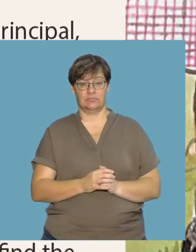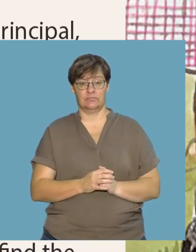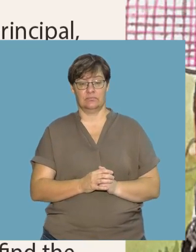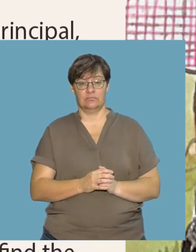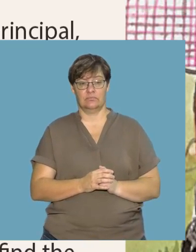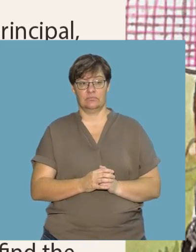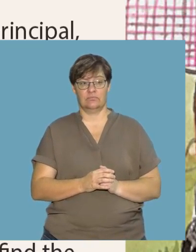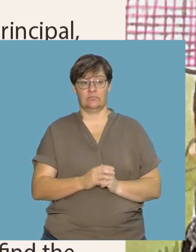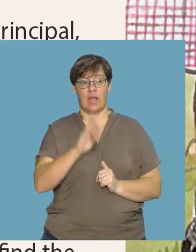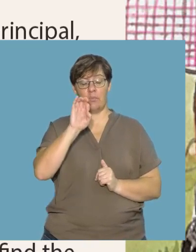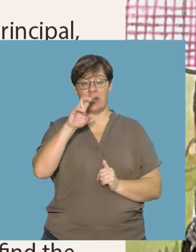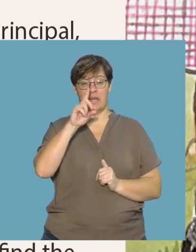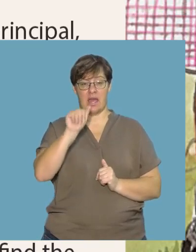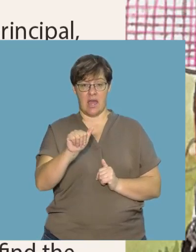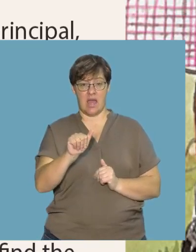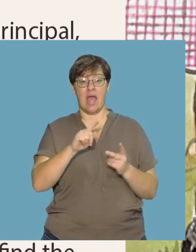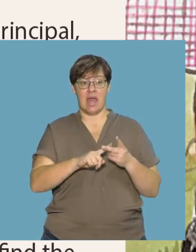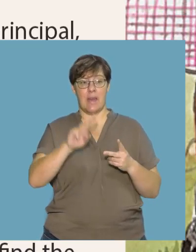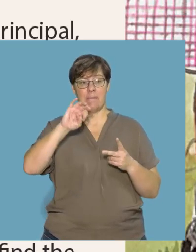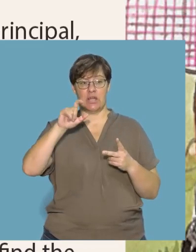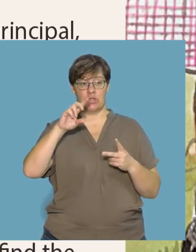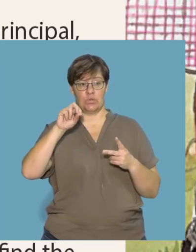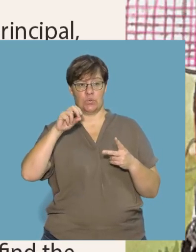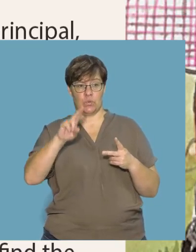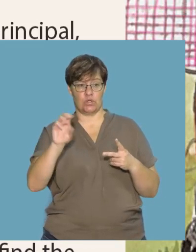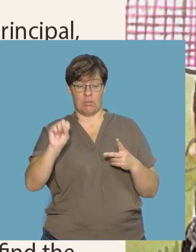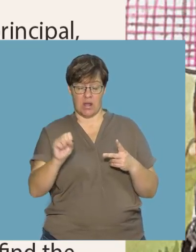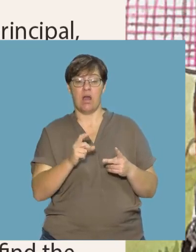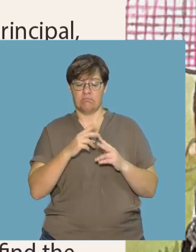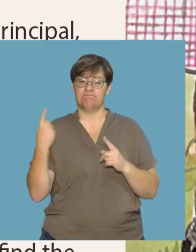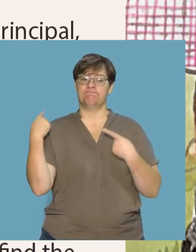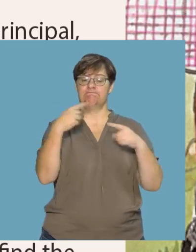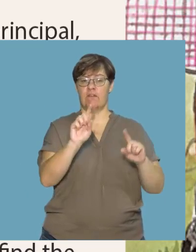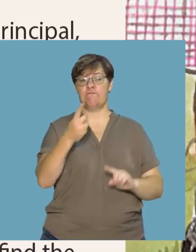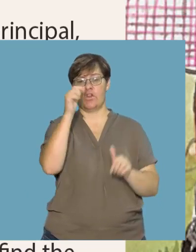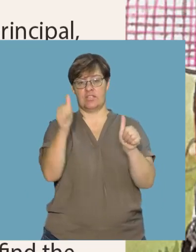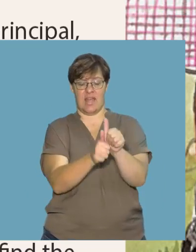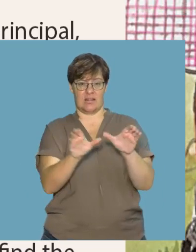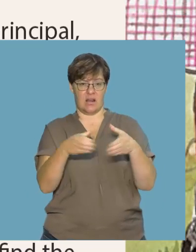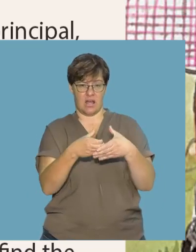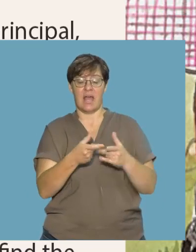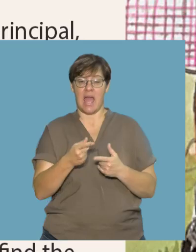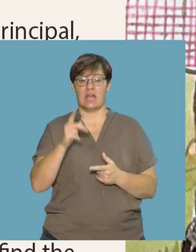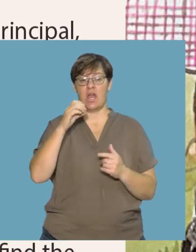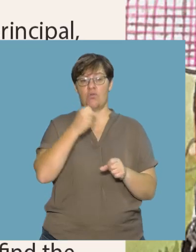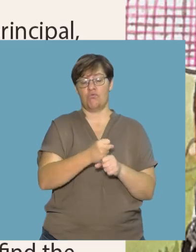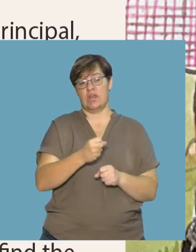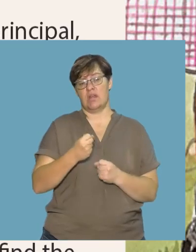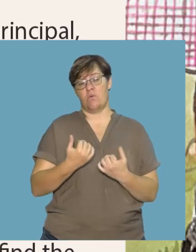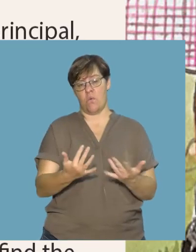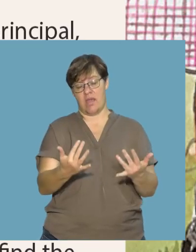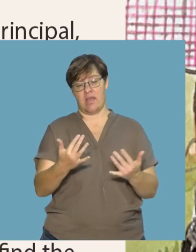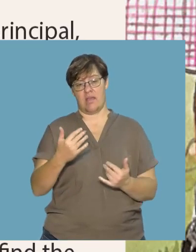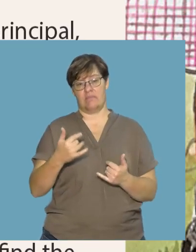Brenda Smith and her friend Mandu Shabalala were on their way home from their first aid class at Greenway Primary School. They